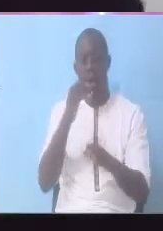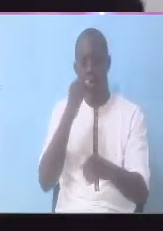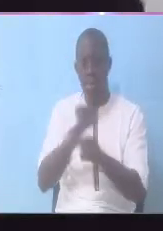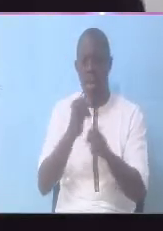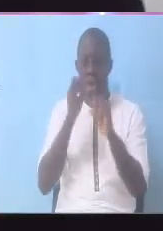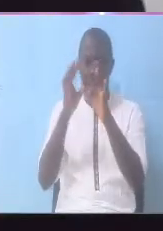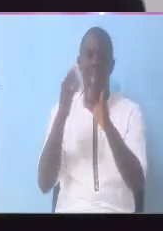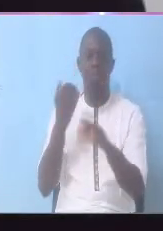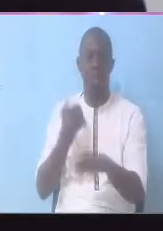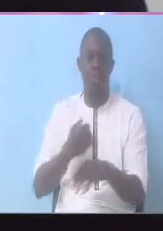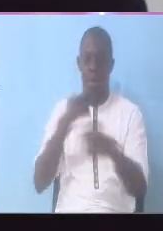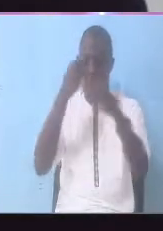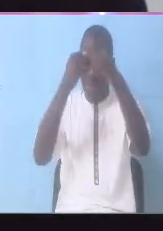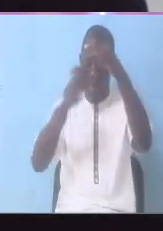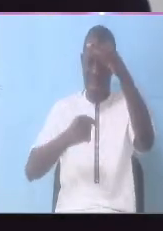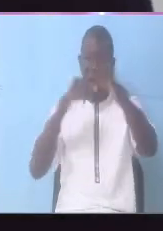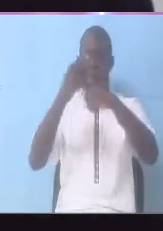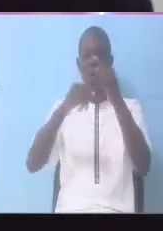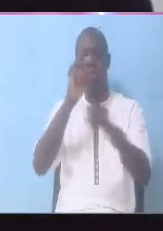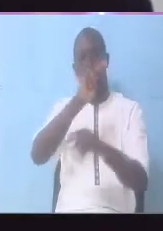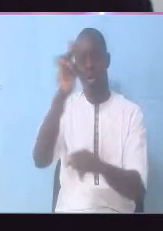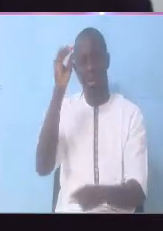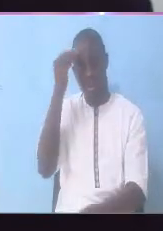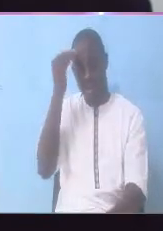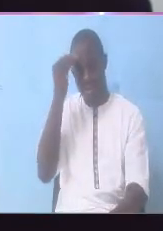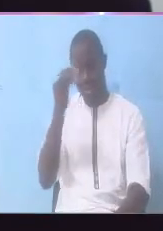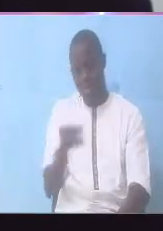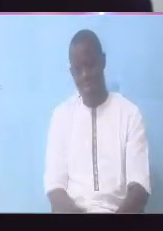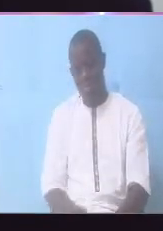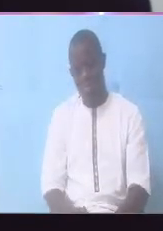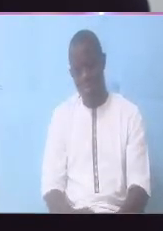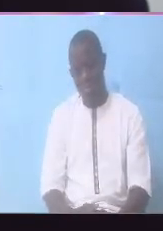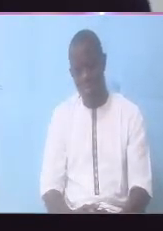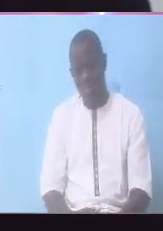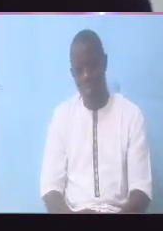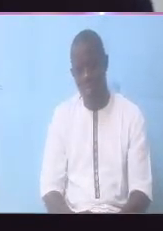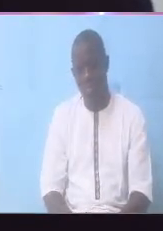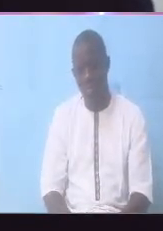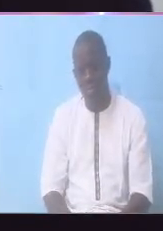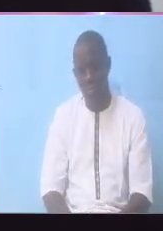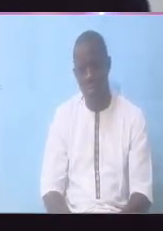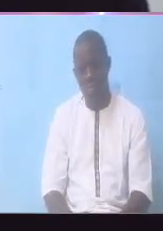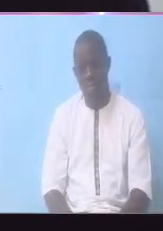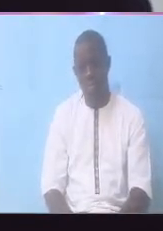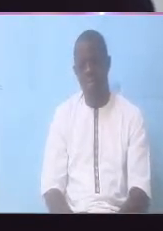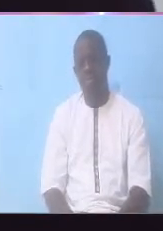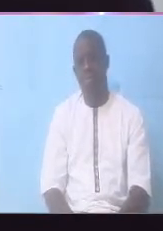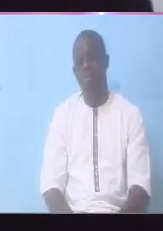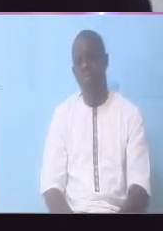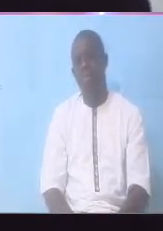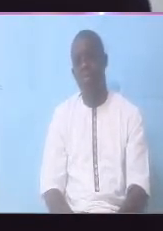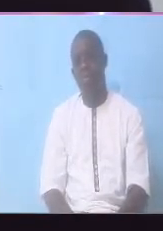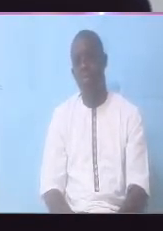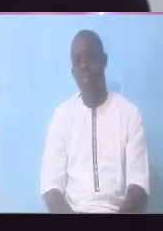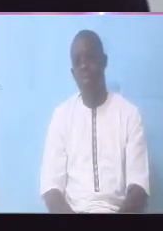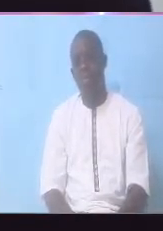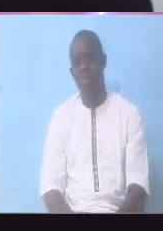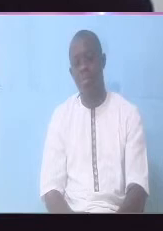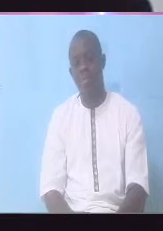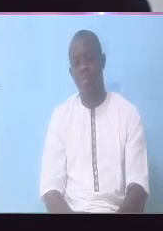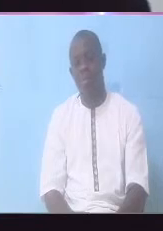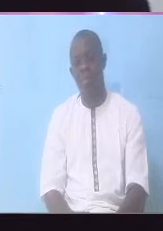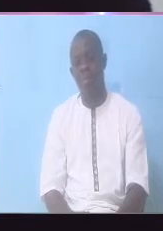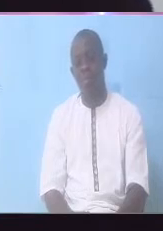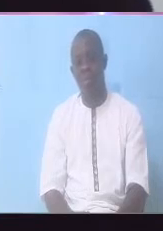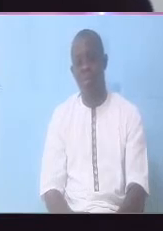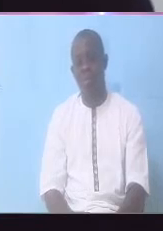thing. If I said on the text and you don't want me to say exactly and explain, a text was a shortened thing. You came up, you want them killed. I said, no, spiritually. But